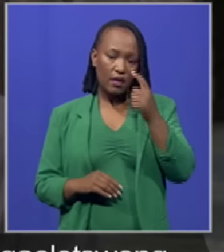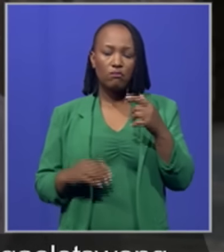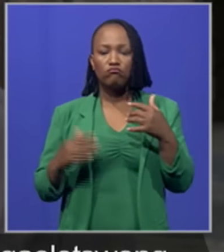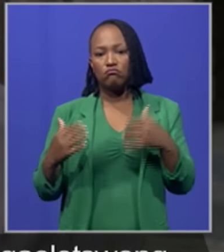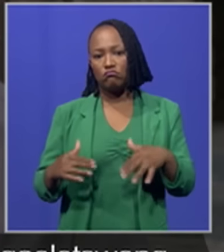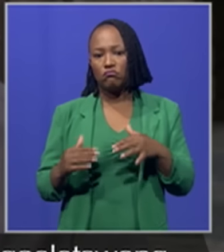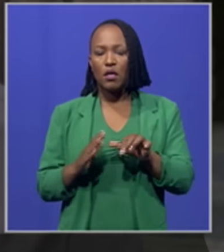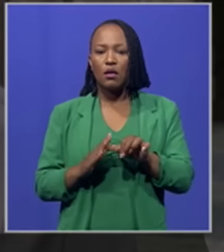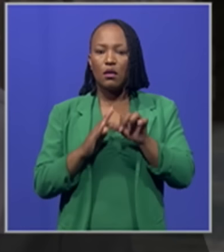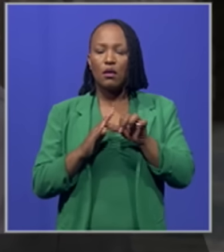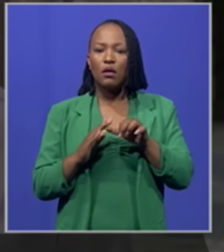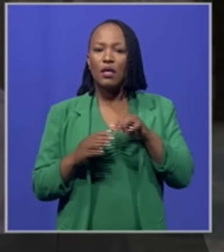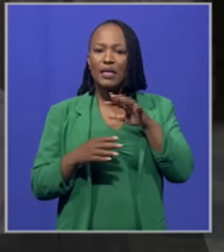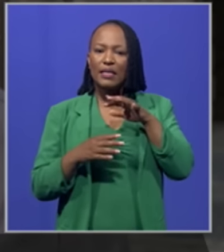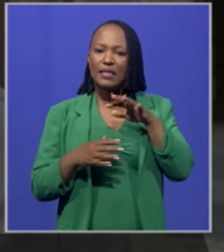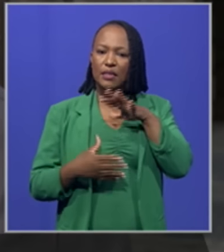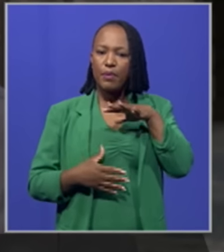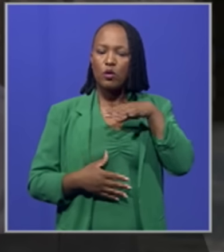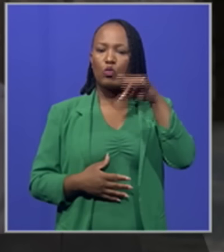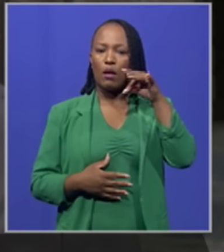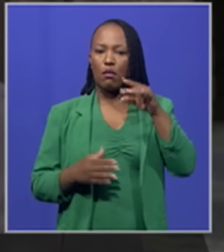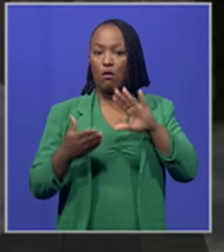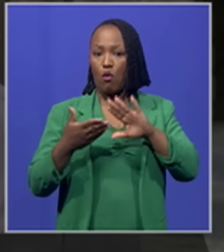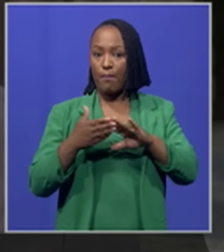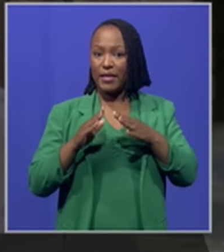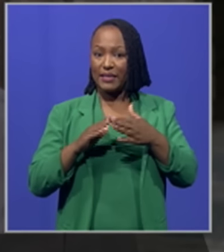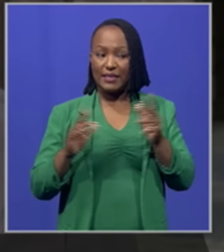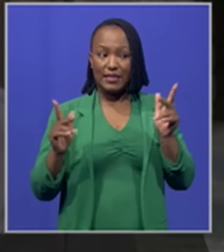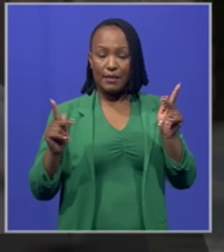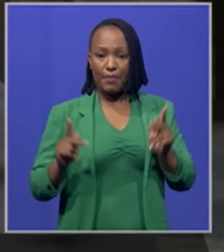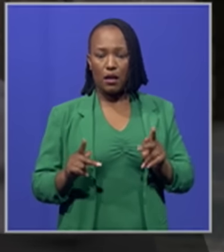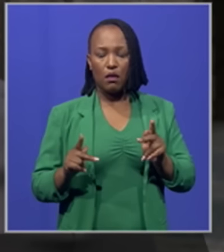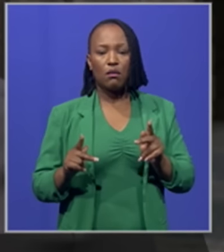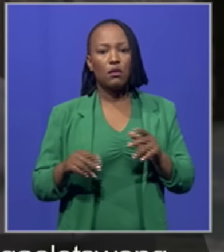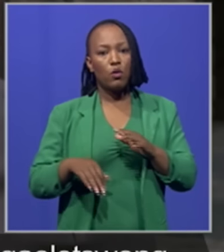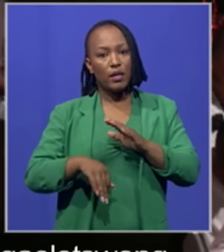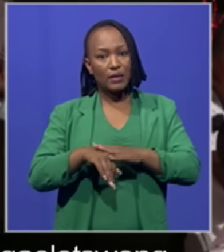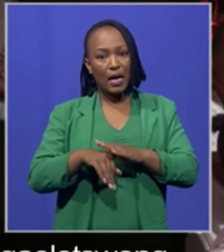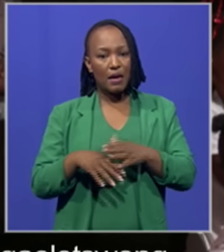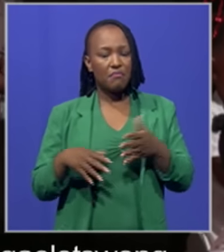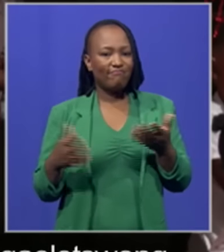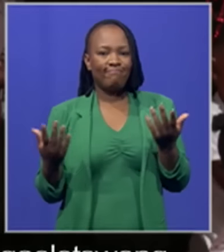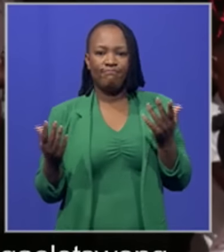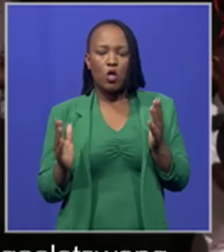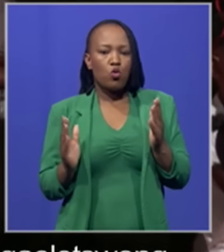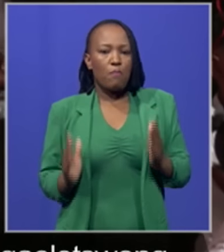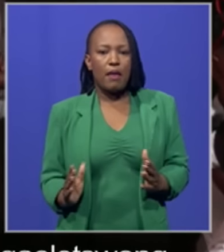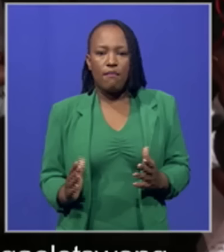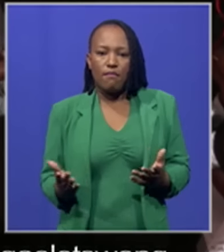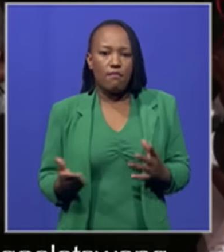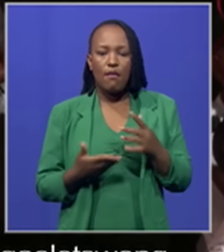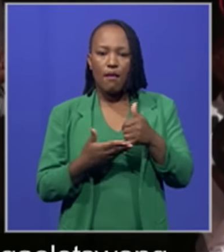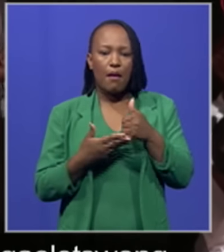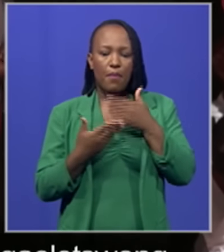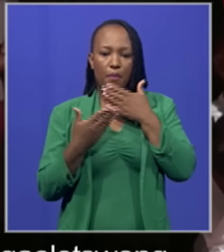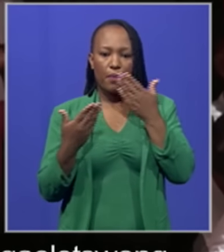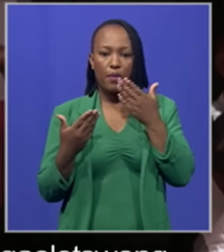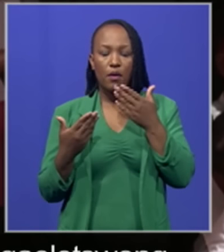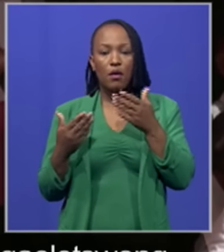spiritual community in Kimberley. You know, at moments like these, it's almost beyond human control. For the community and our family, I just want to say